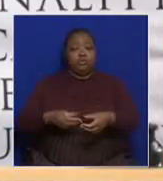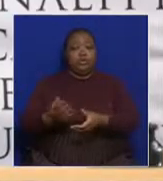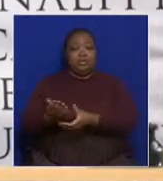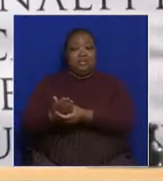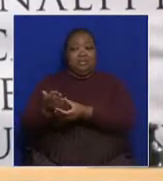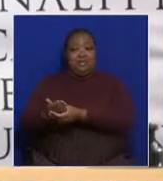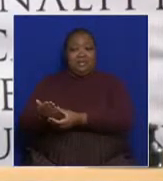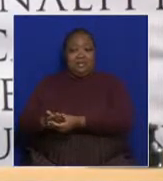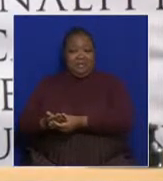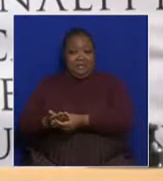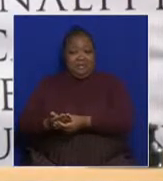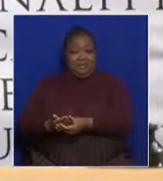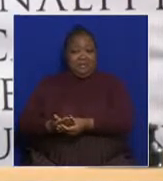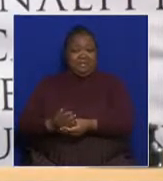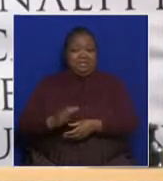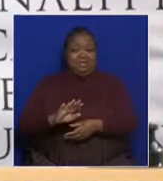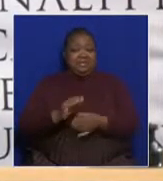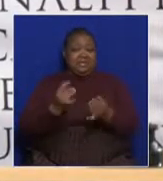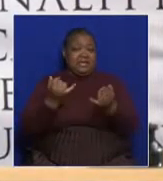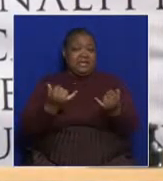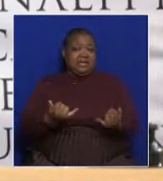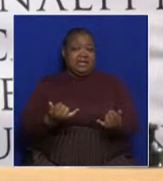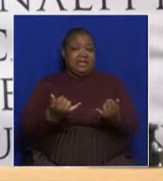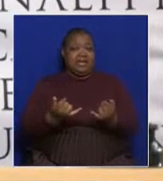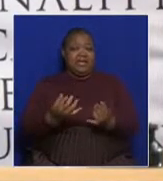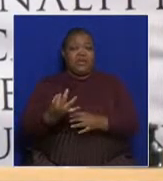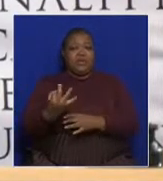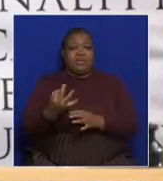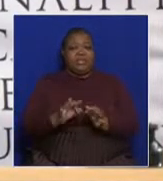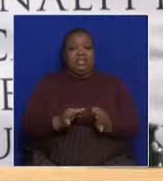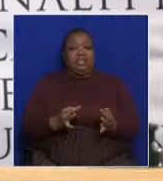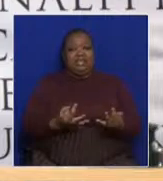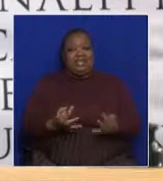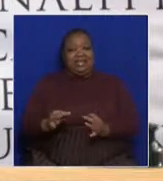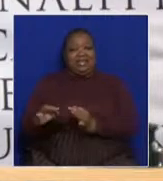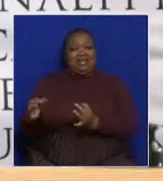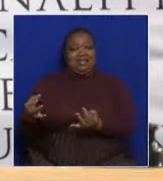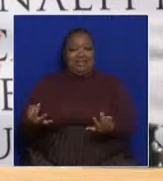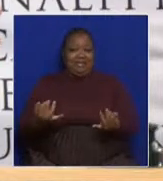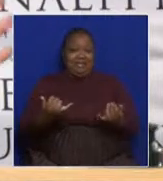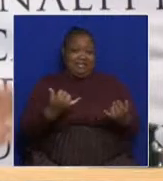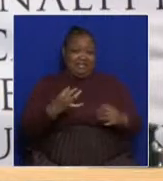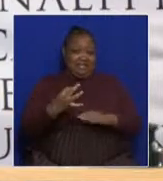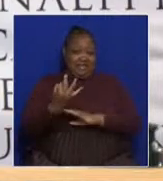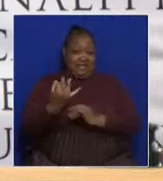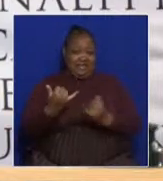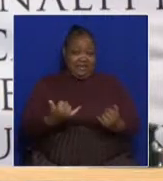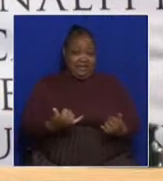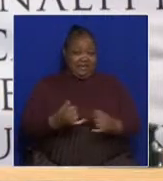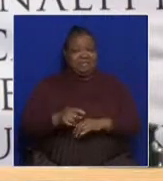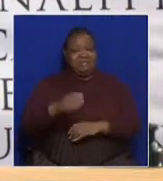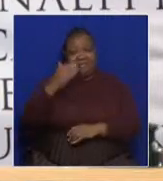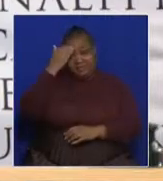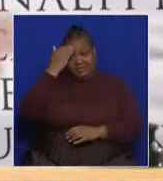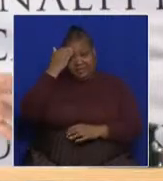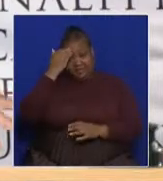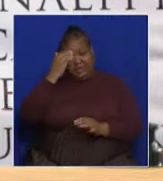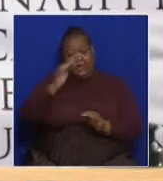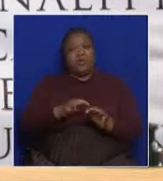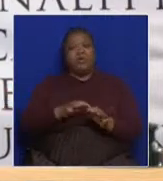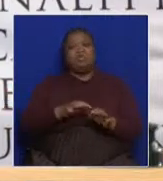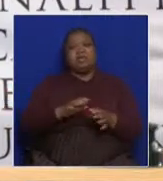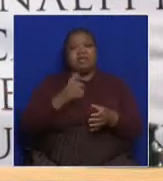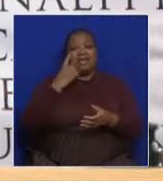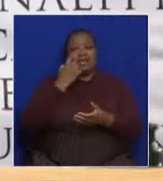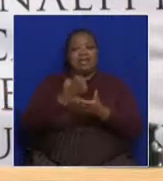We are now working on 3 exhibit files. So just so you know, when I say exhibit file 1 or 2 or